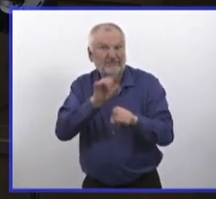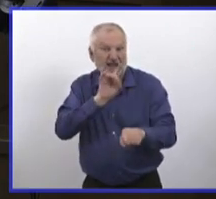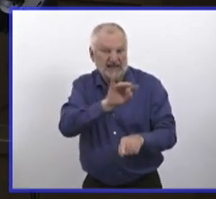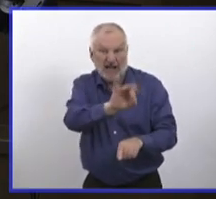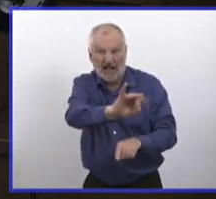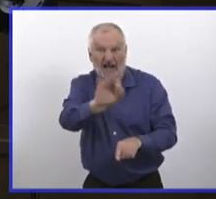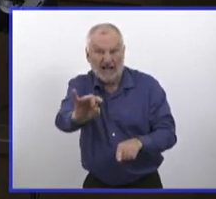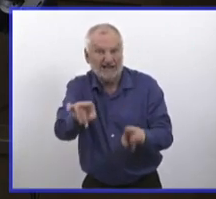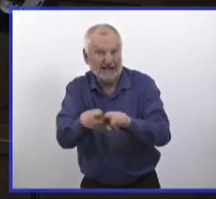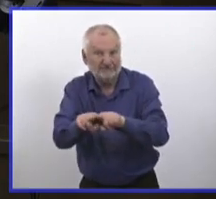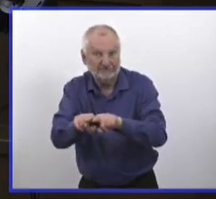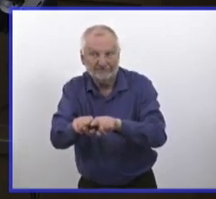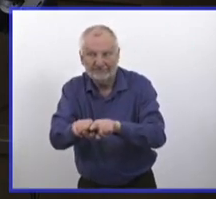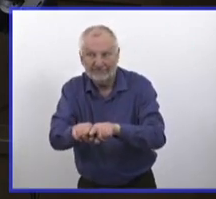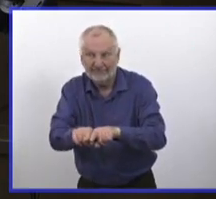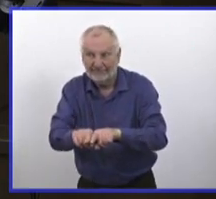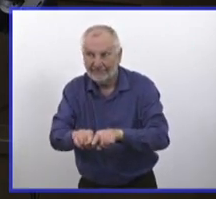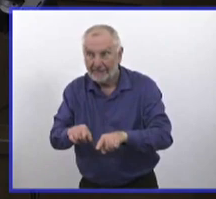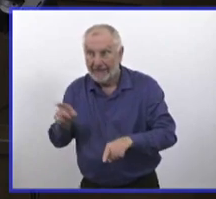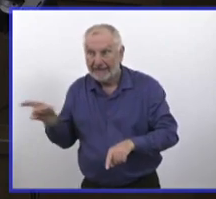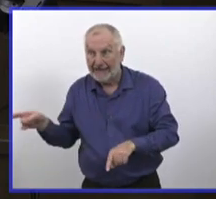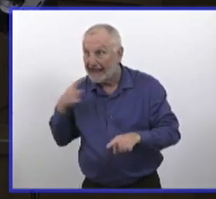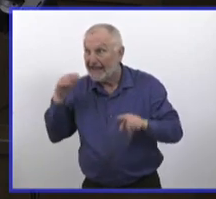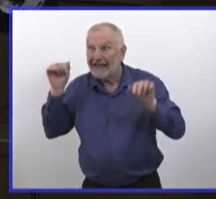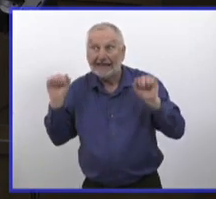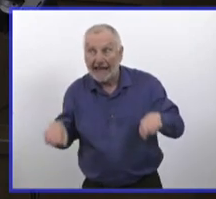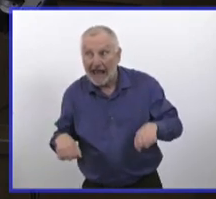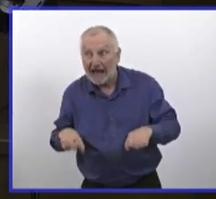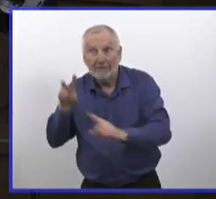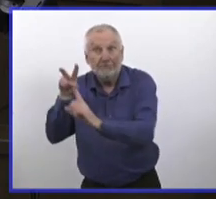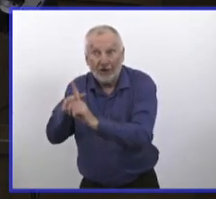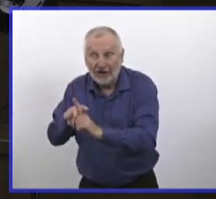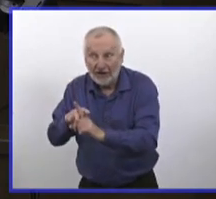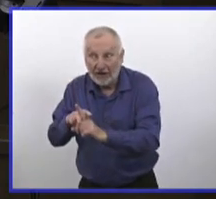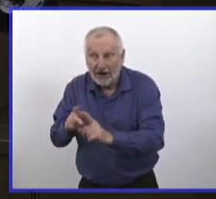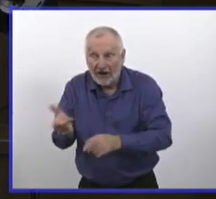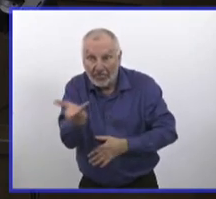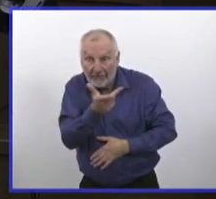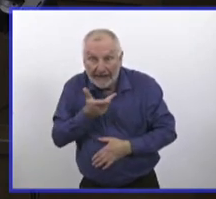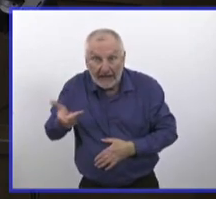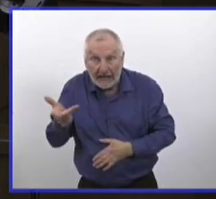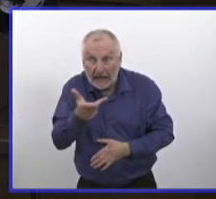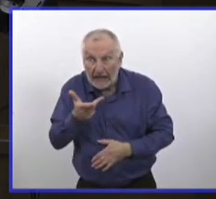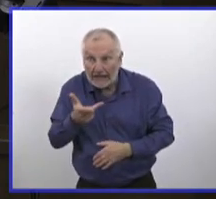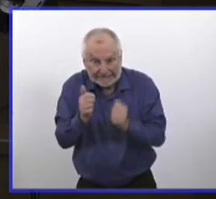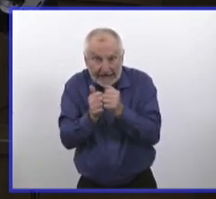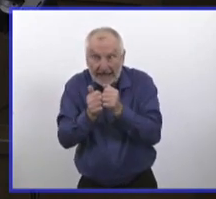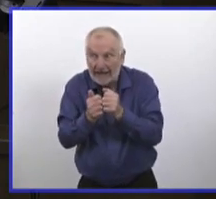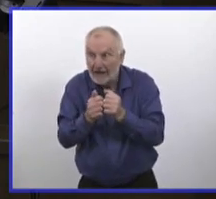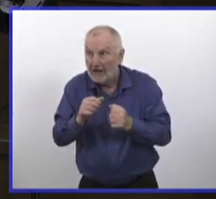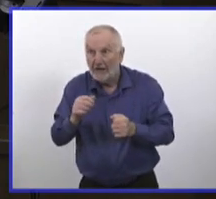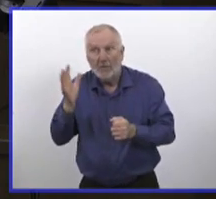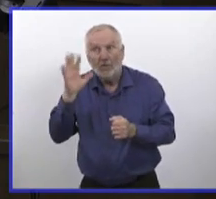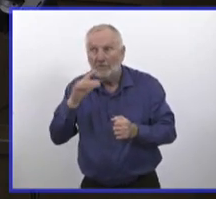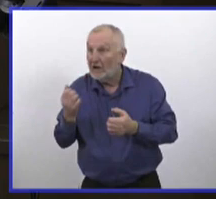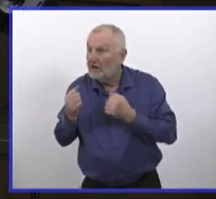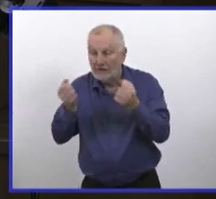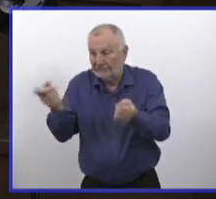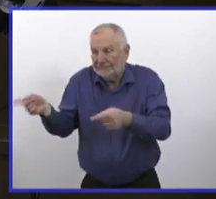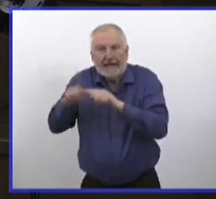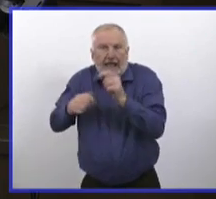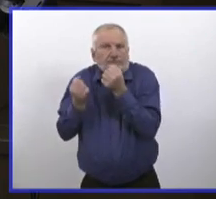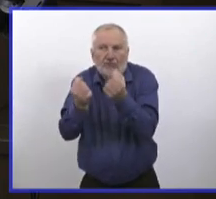she could book appointments for the three of them so they could go together because she's not able to go by herself, when she did try to